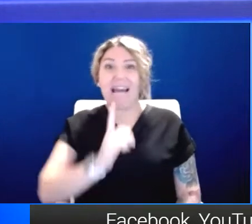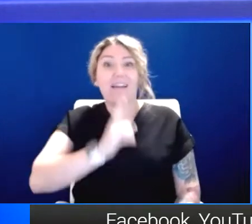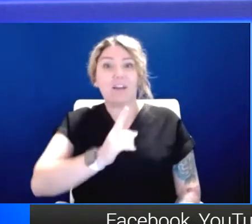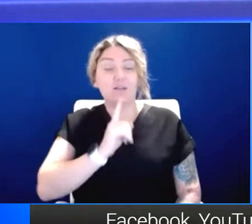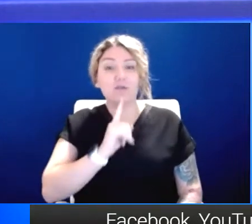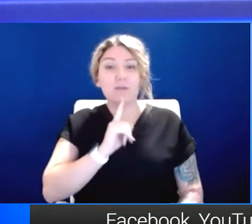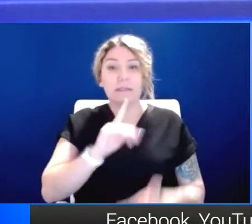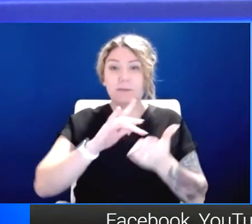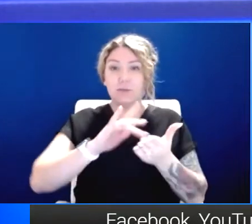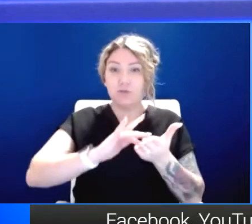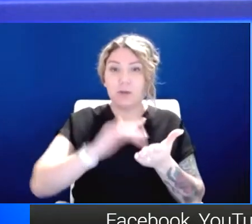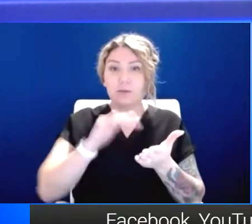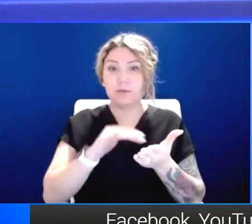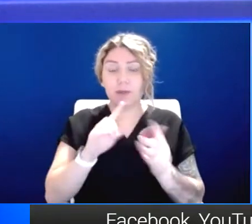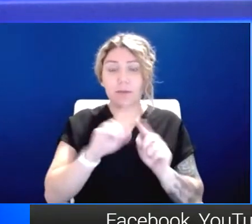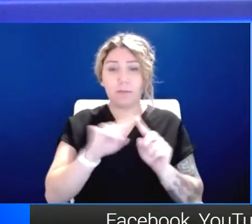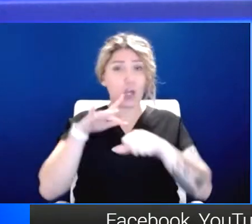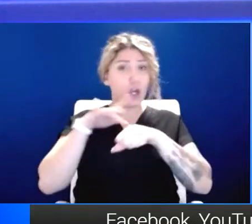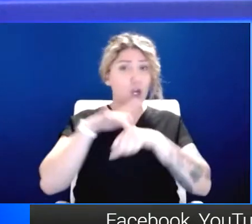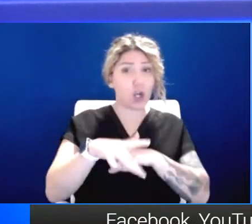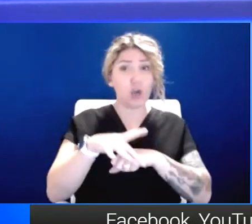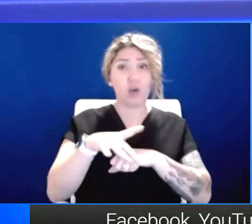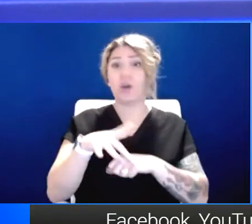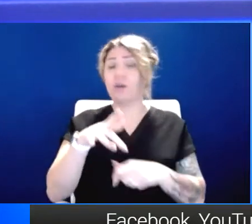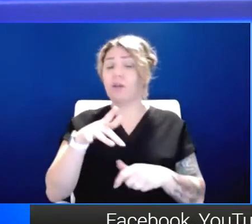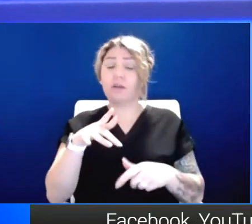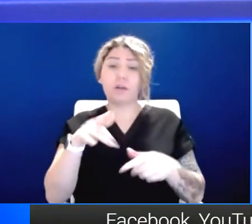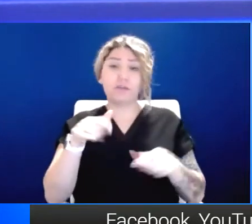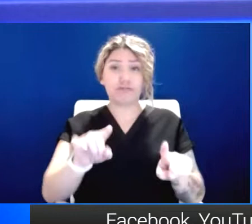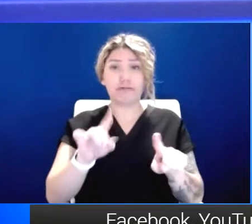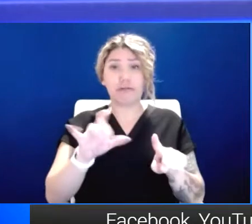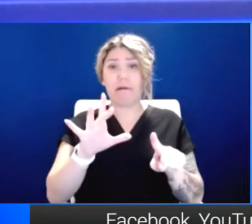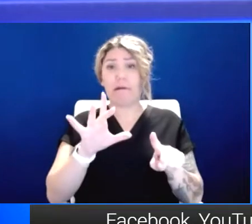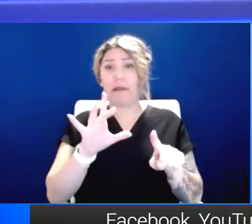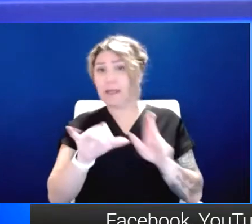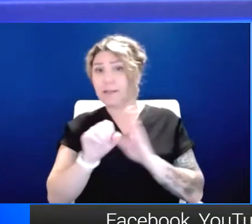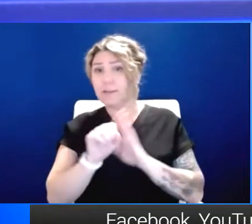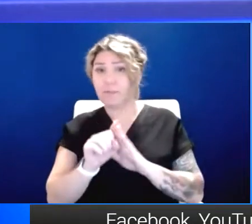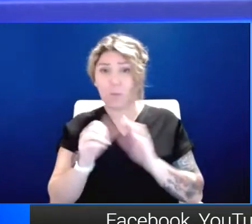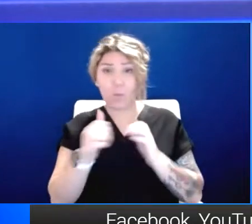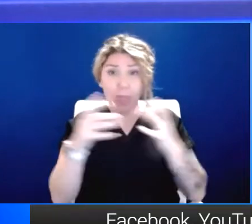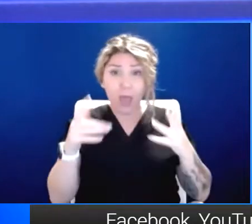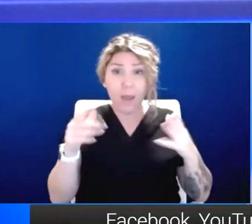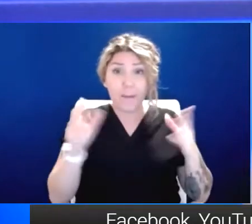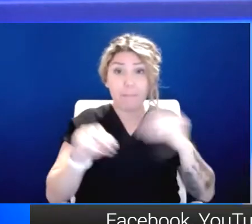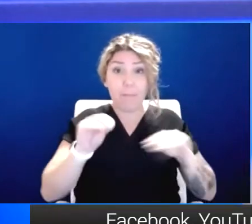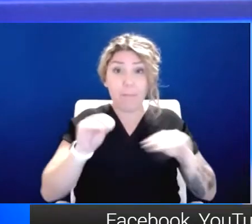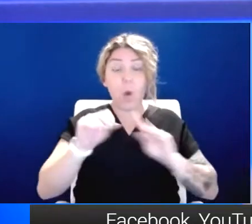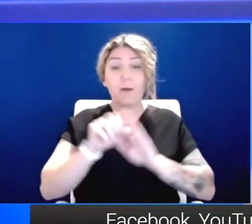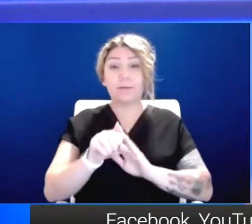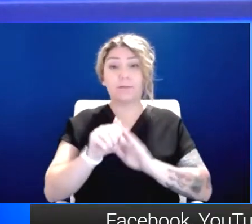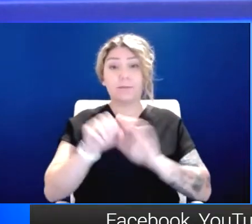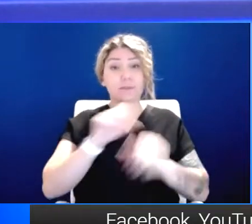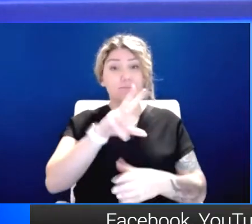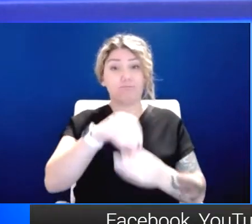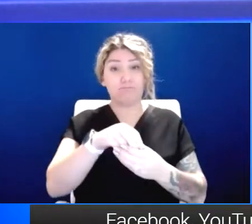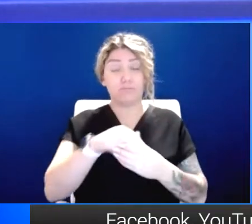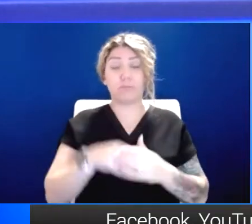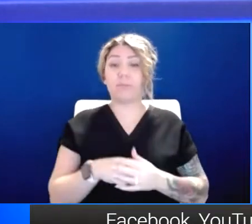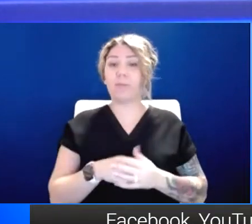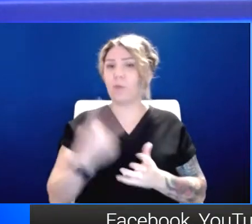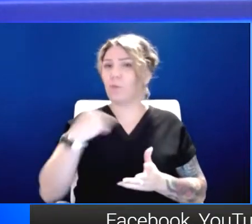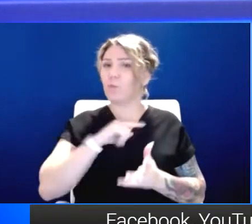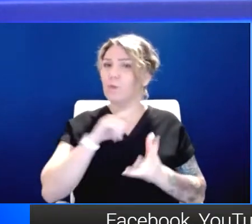patients very early in the disease course or patients who don't even have motor symptoms can be part of this study. We are looking at drugs to